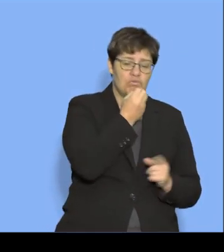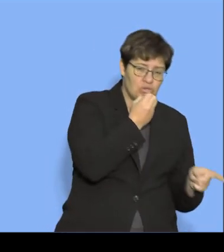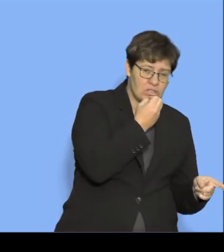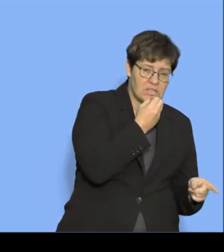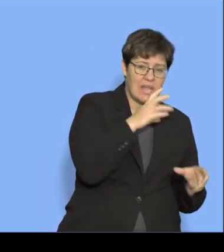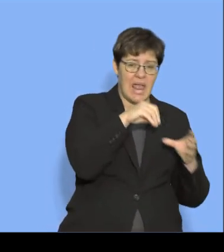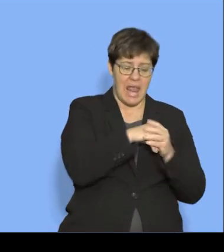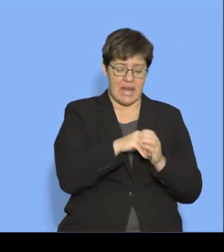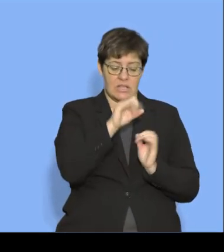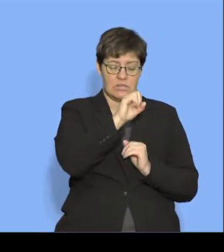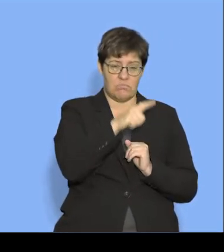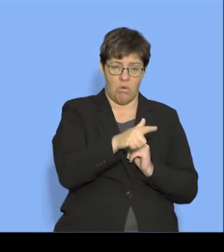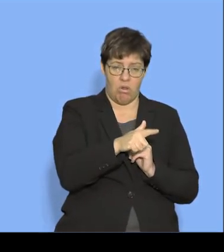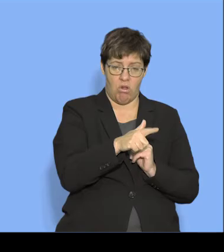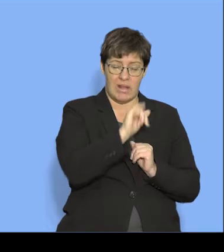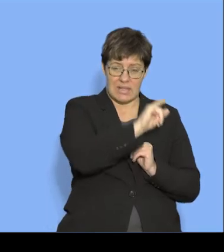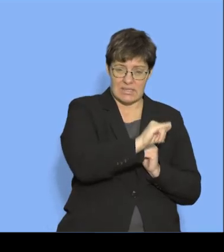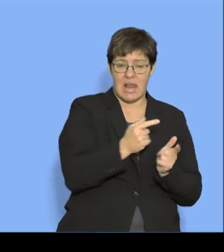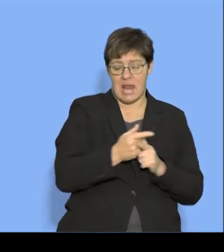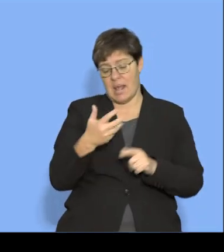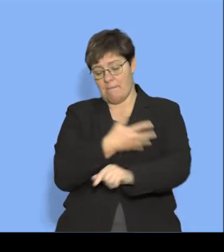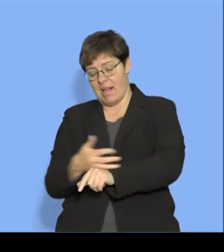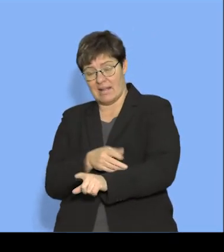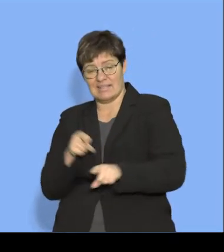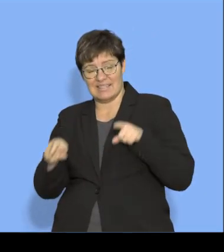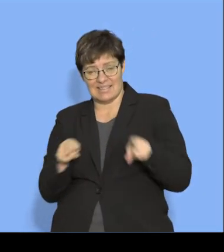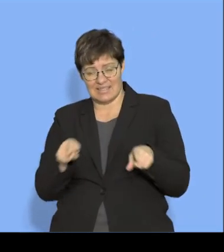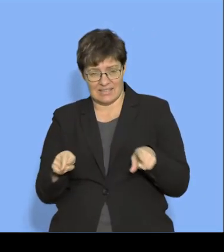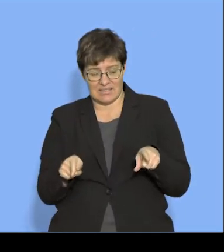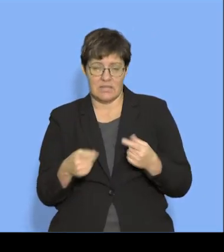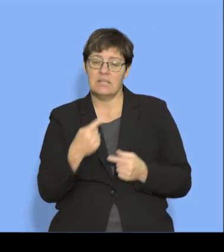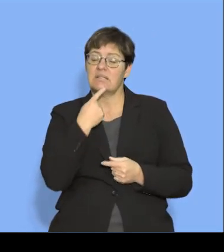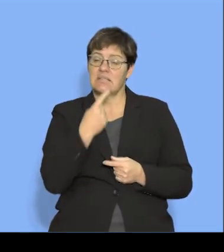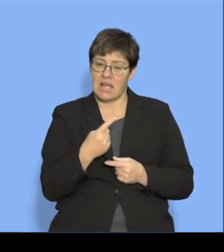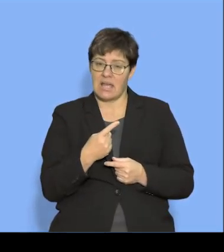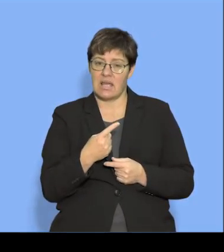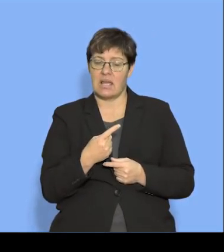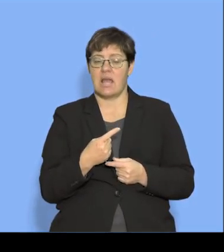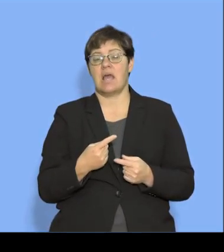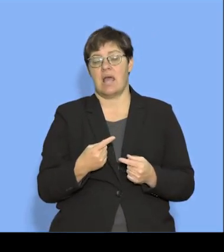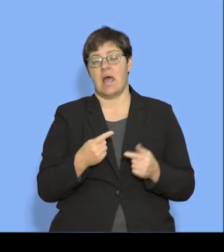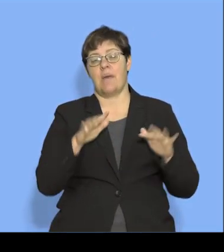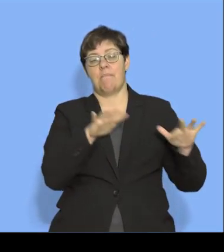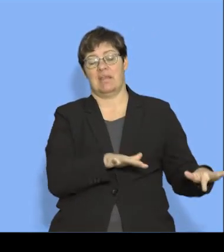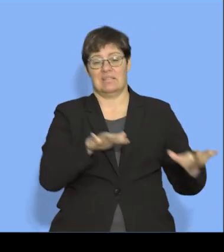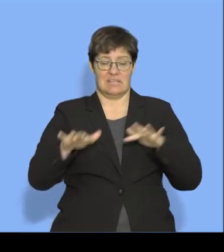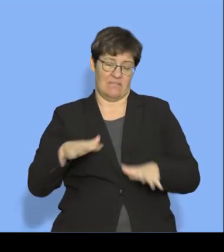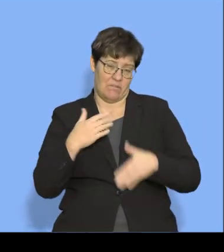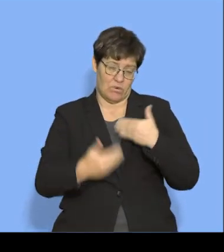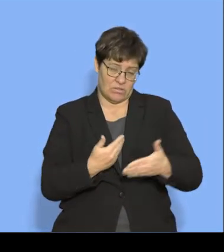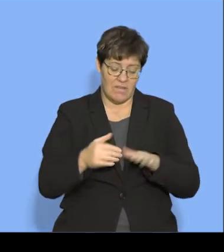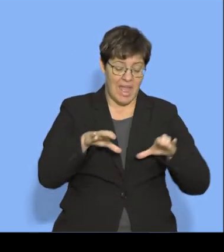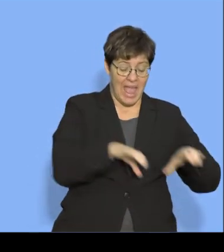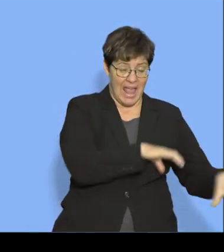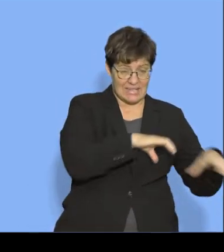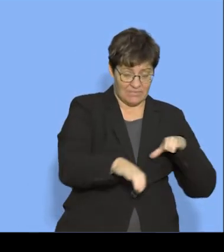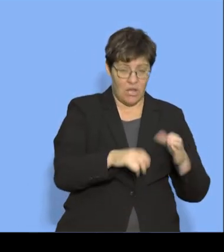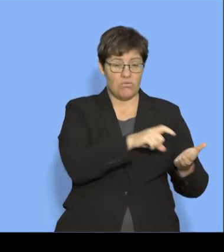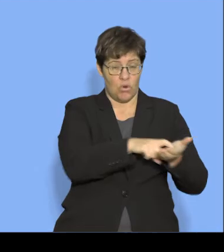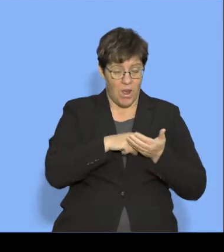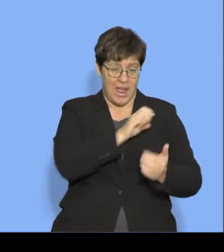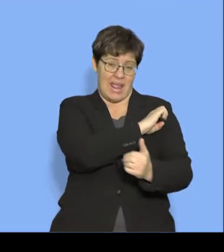in the small intestine and in the blood vessel, then we say that it is a passive process. Active process